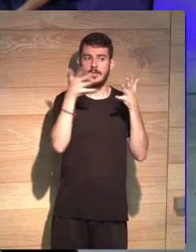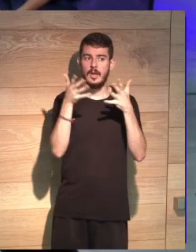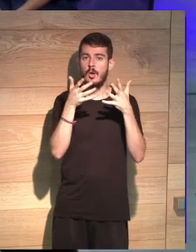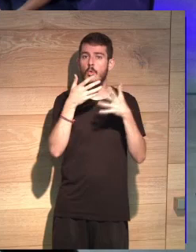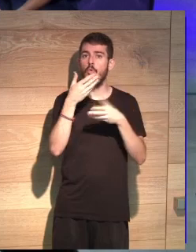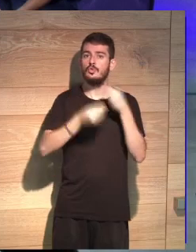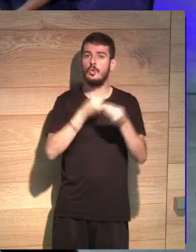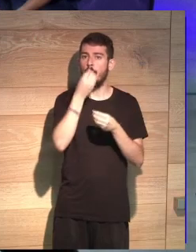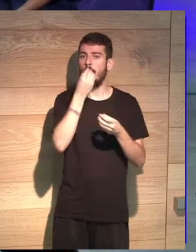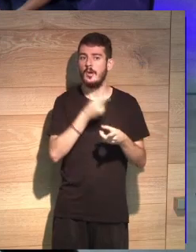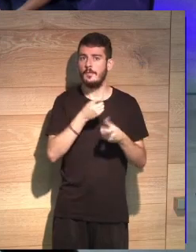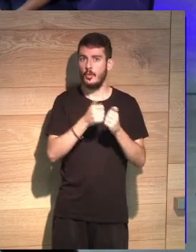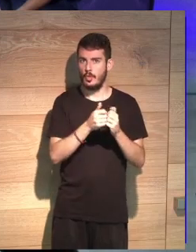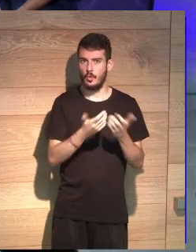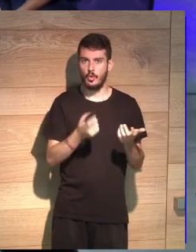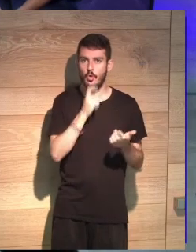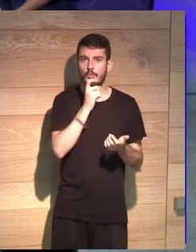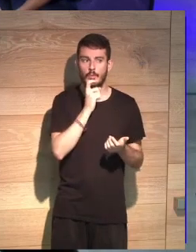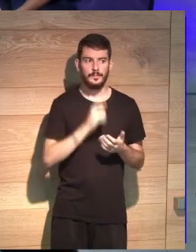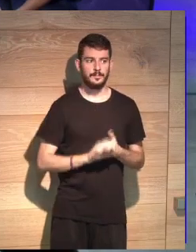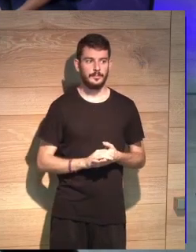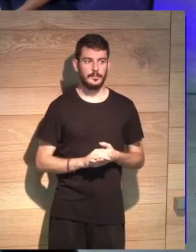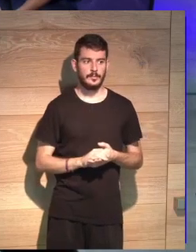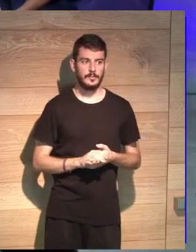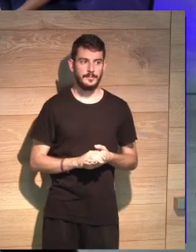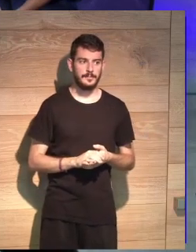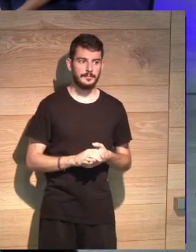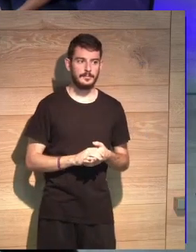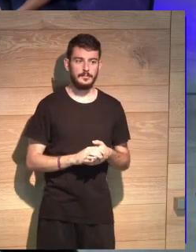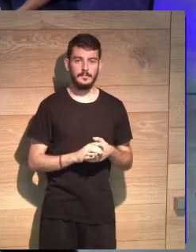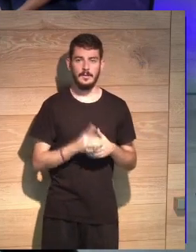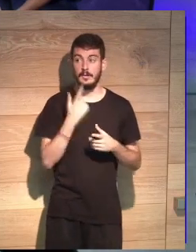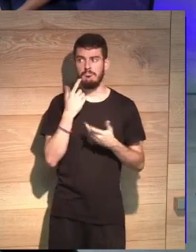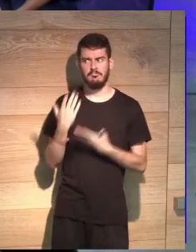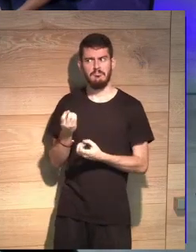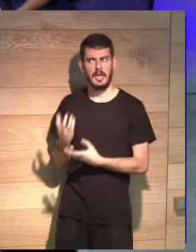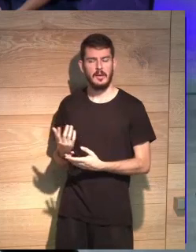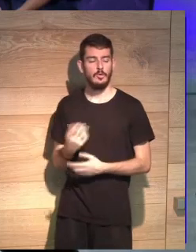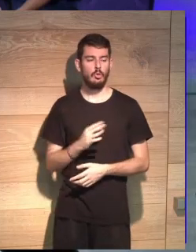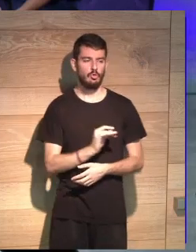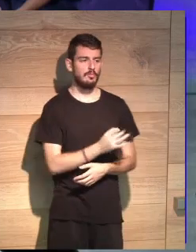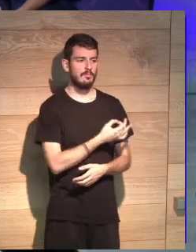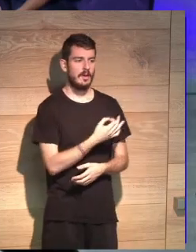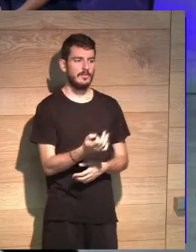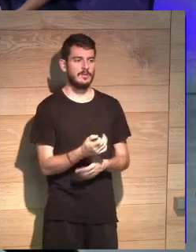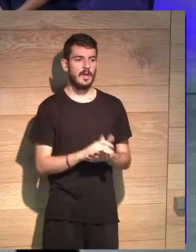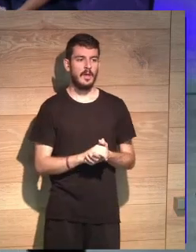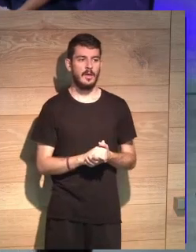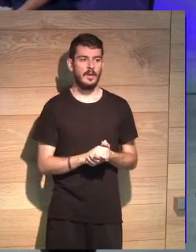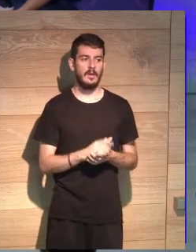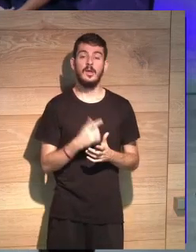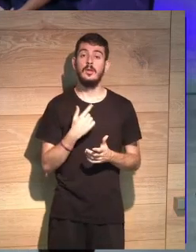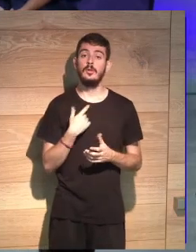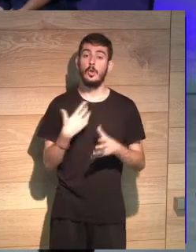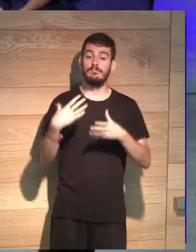maybe this game was recommended for 7-year-olds but can be played by younger children, etc. So this is also the way this